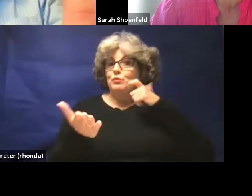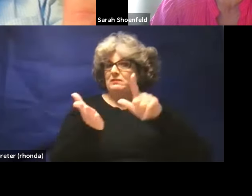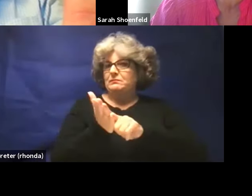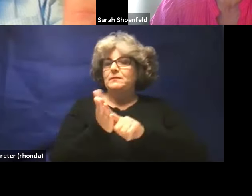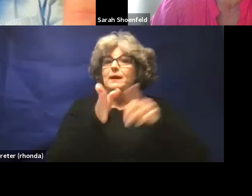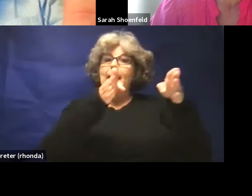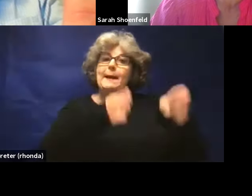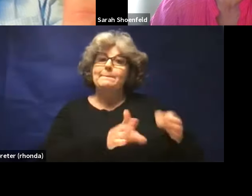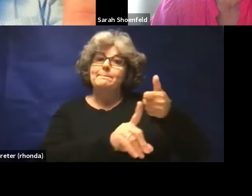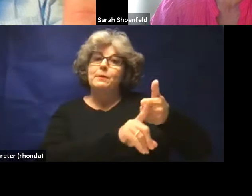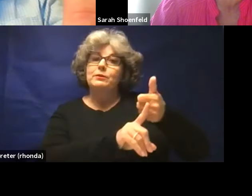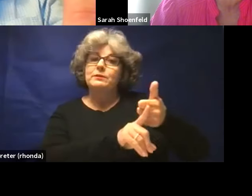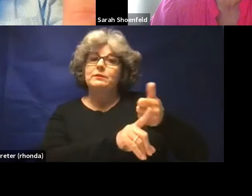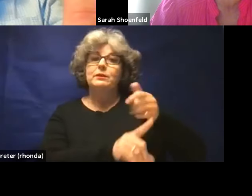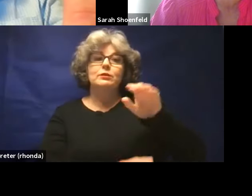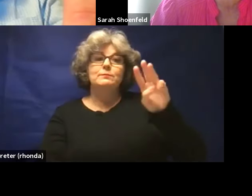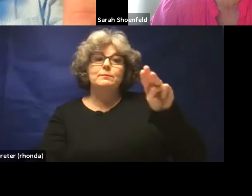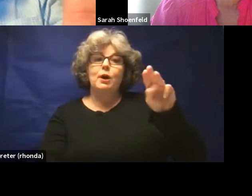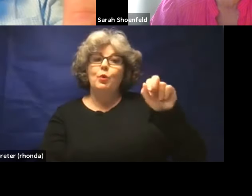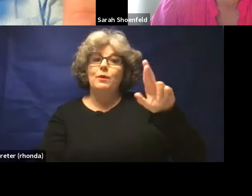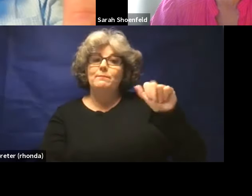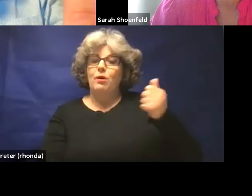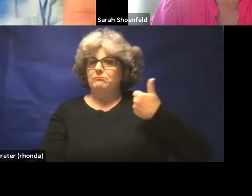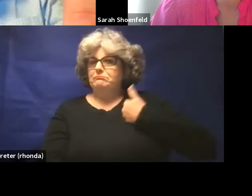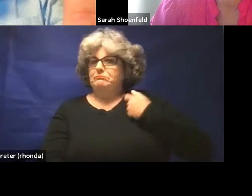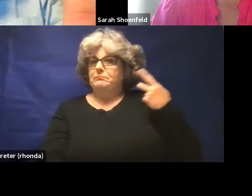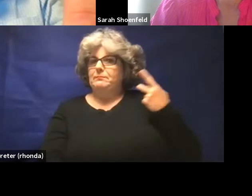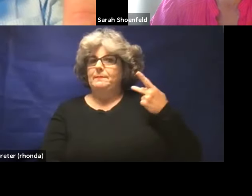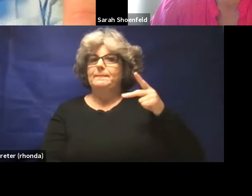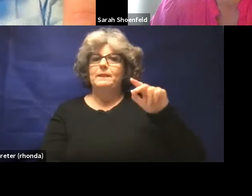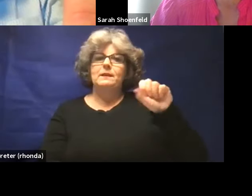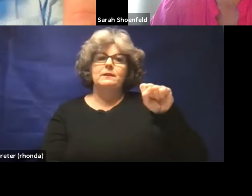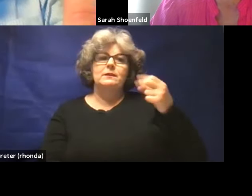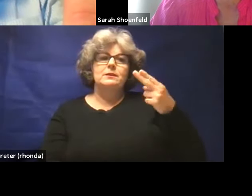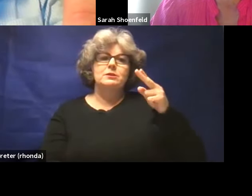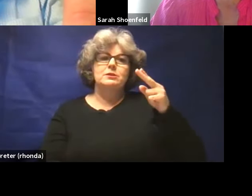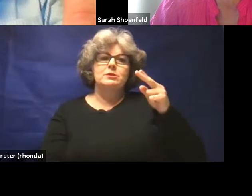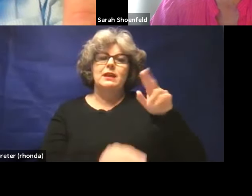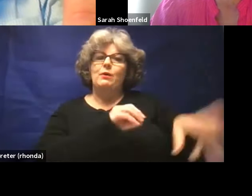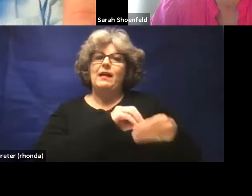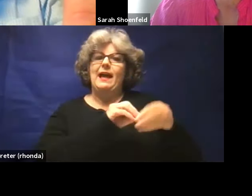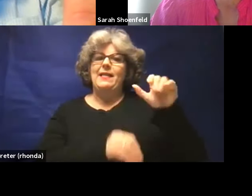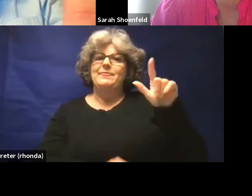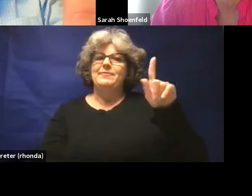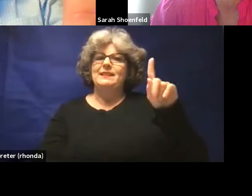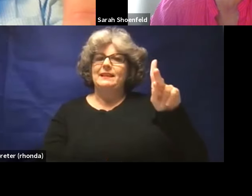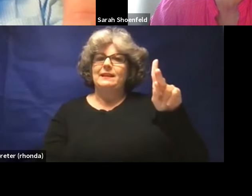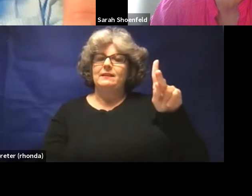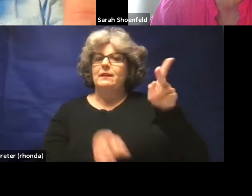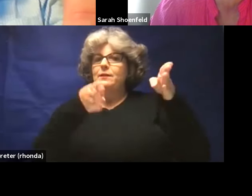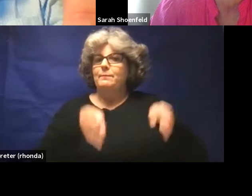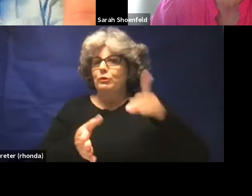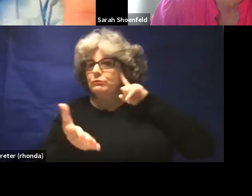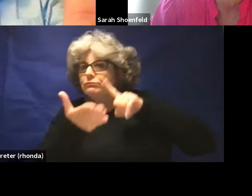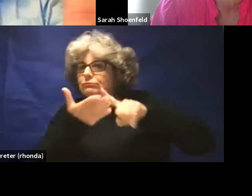by somebody who spoke with Mara and myself named Shilpi Malinowski. I can put a link to it. She's